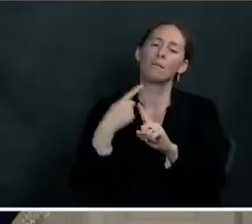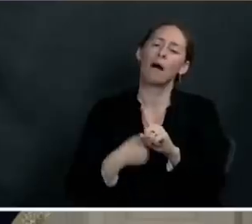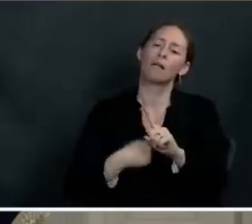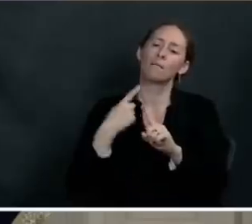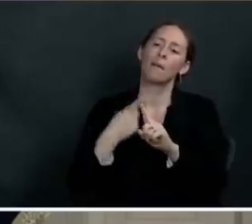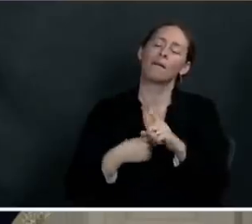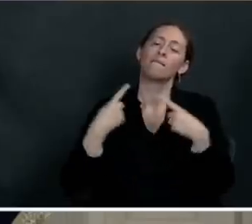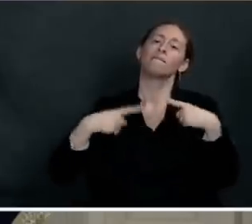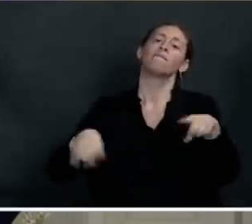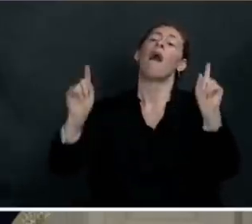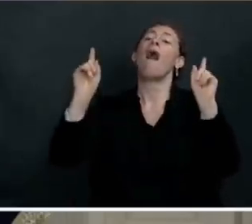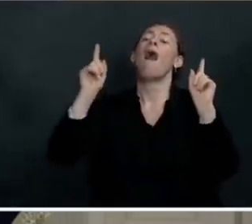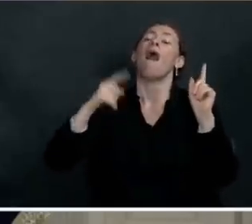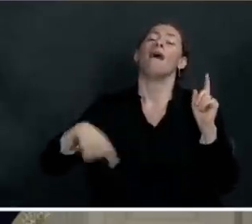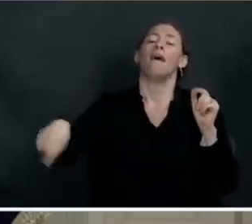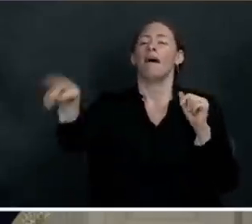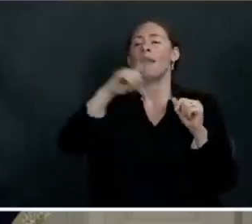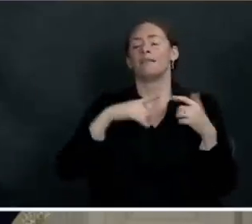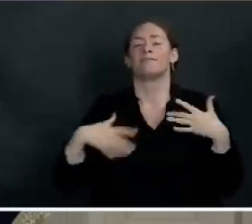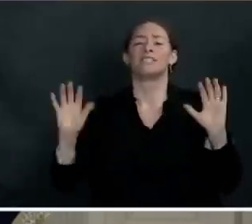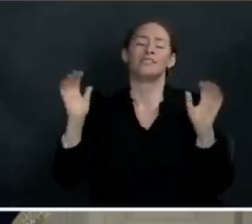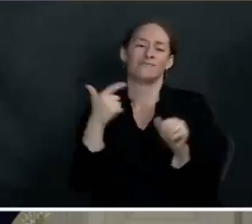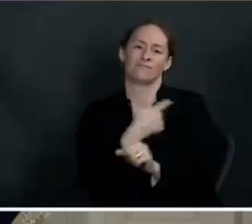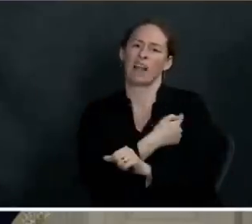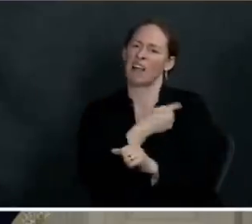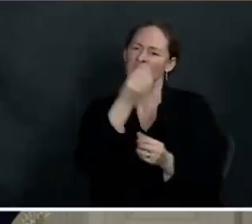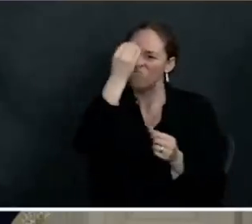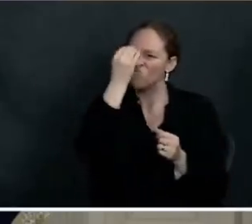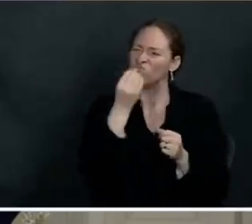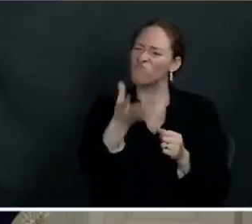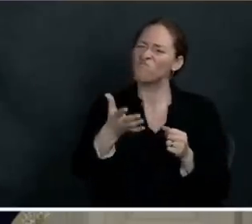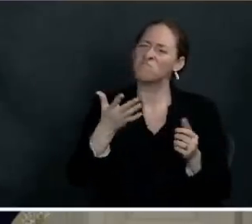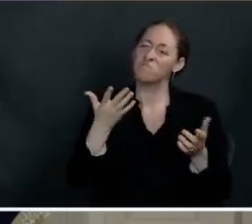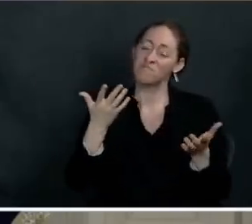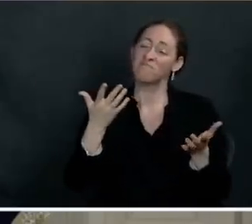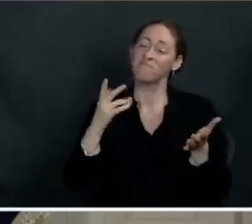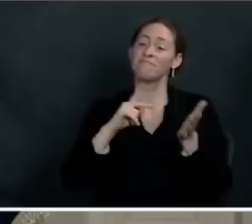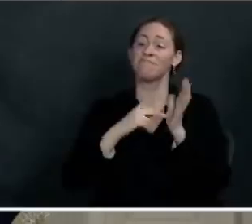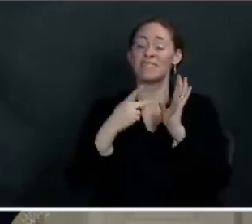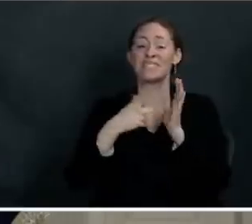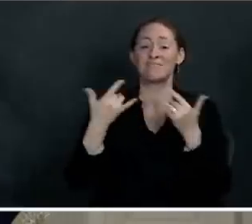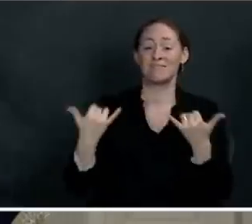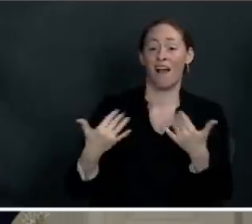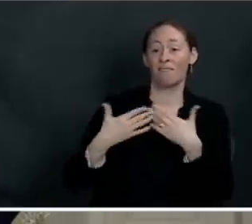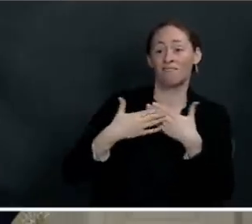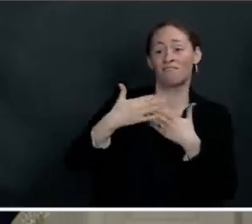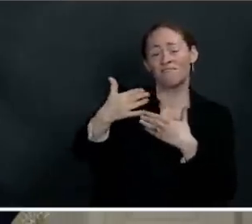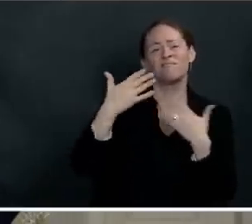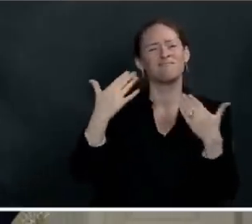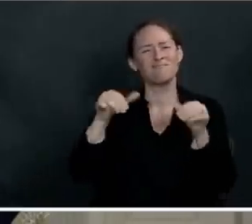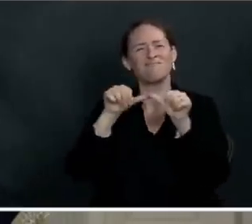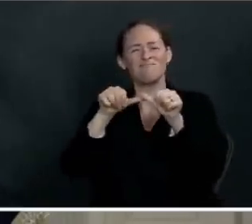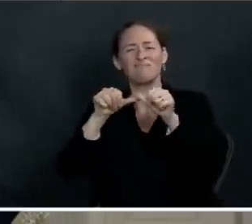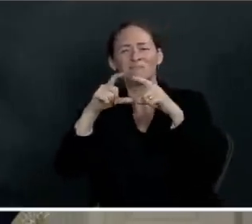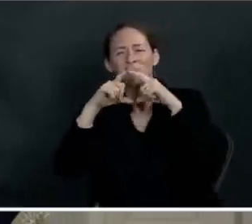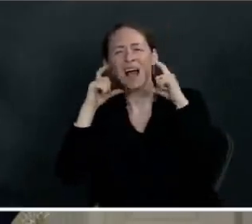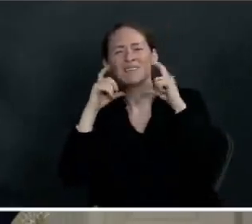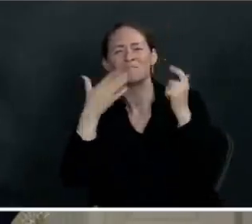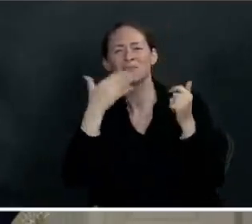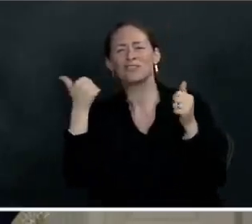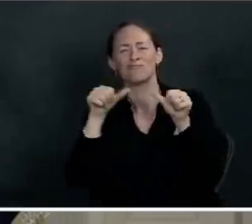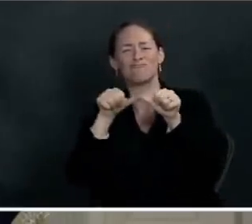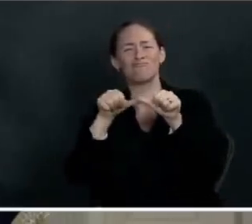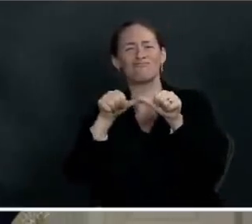months. In the next few months, masks, not vaccines, are the best defense against